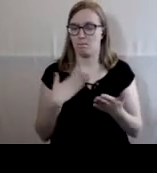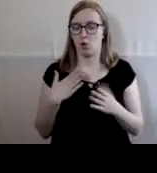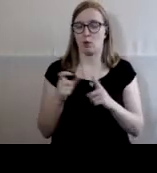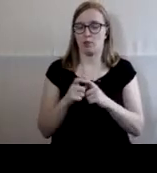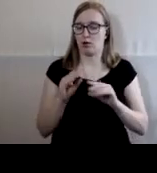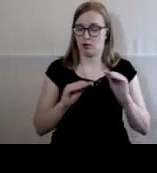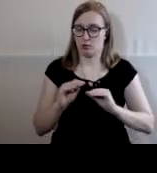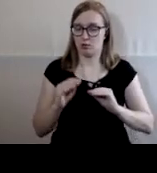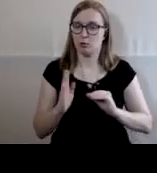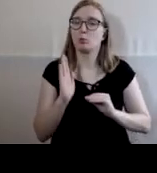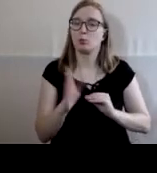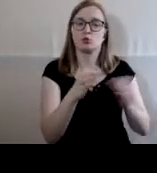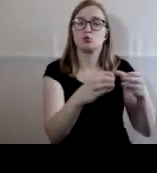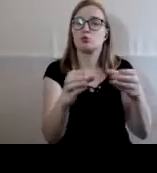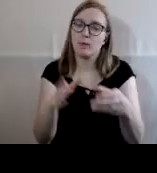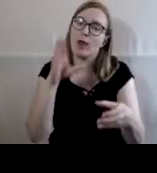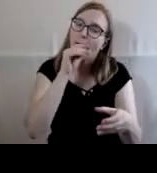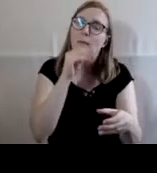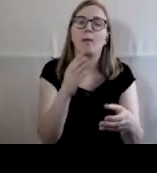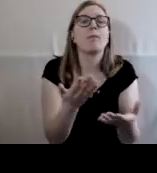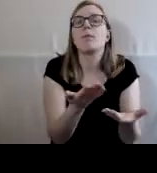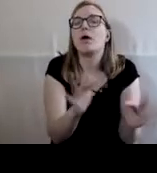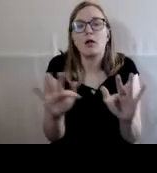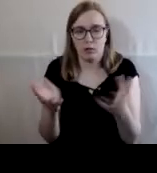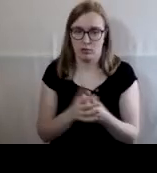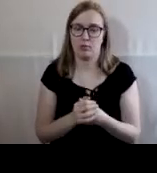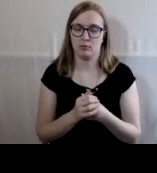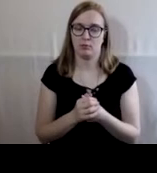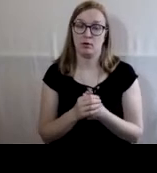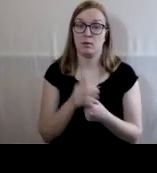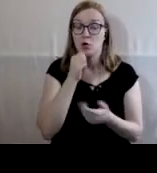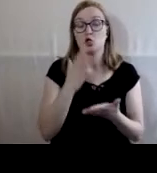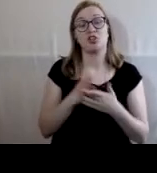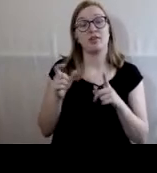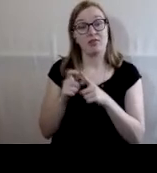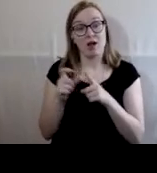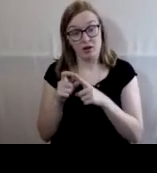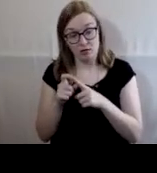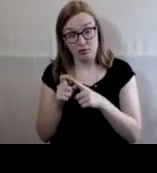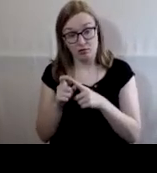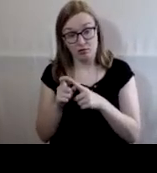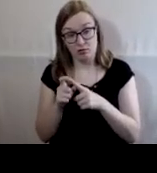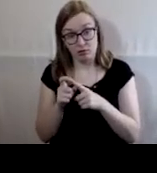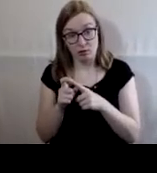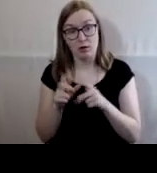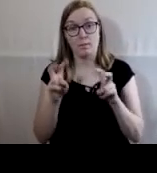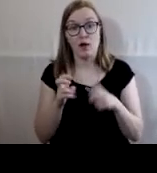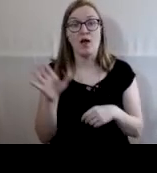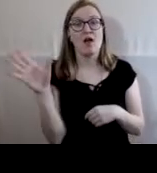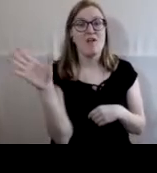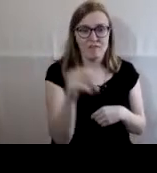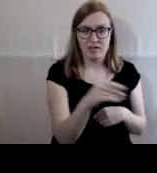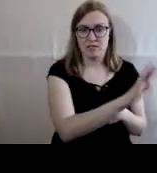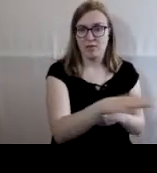which groups? Are there courses that really all students do, but they're really only one group